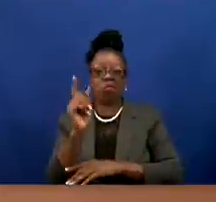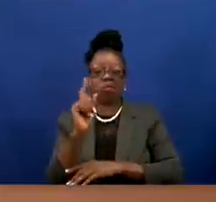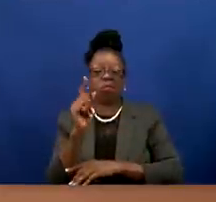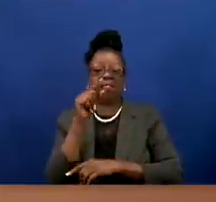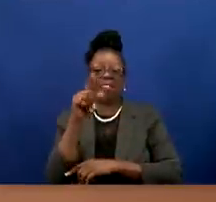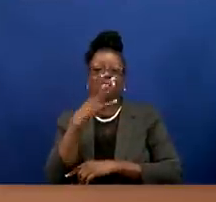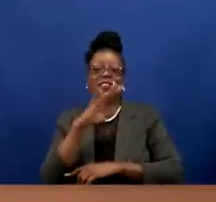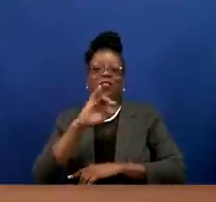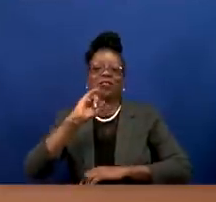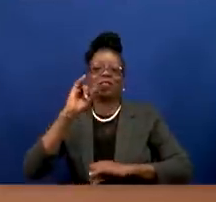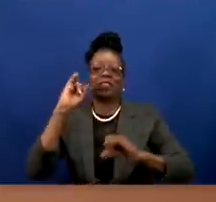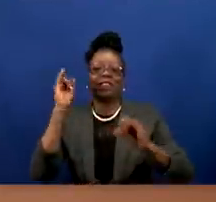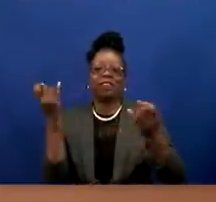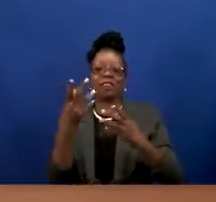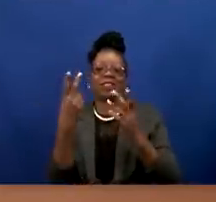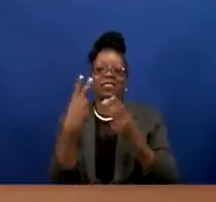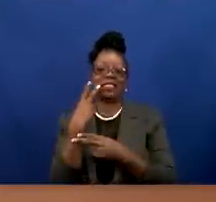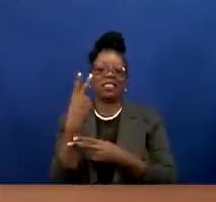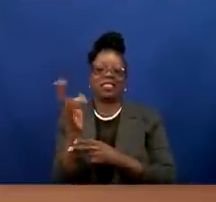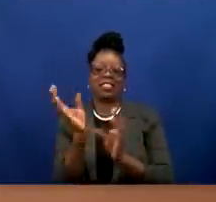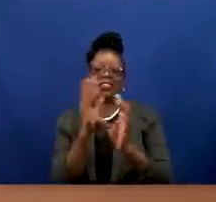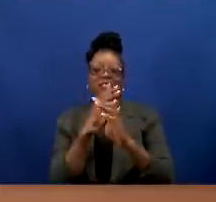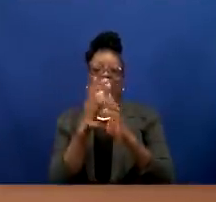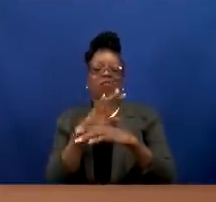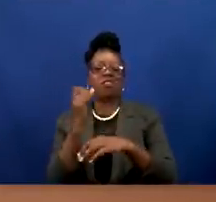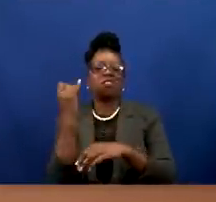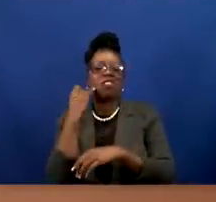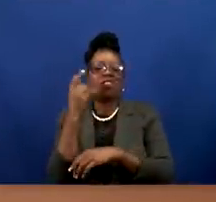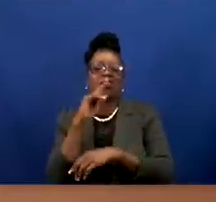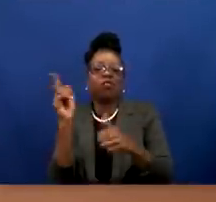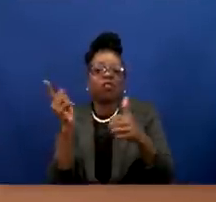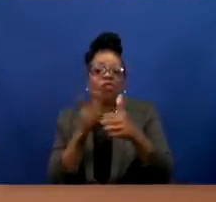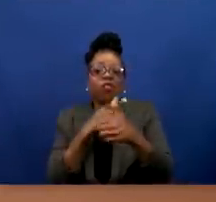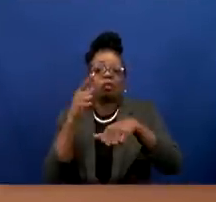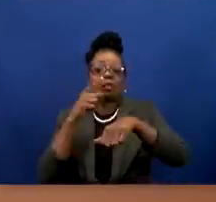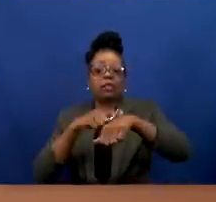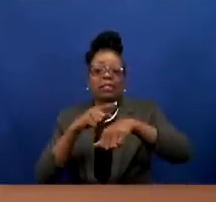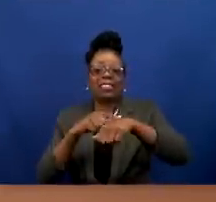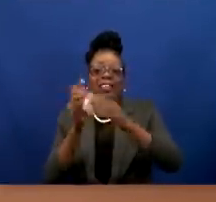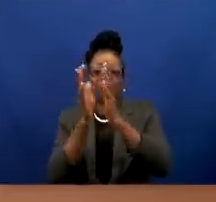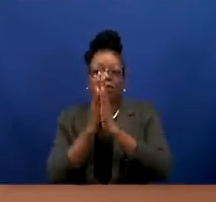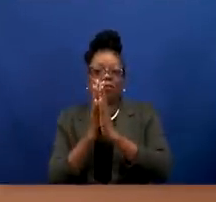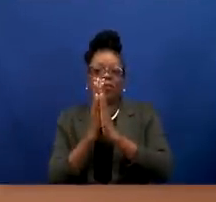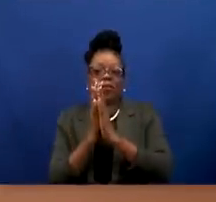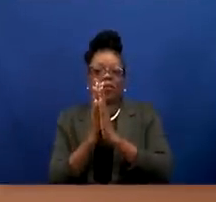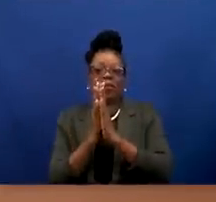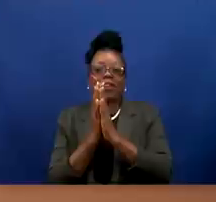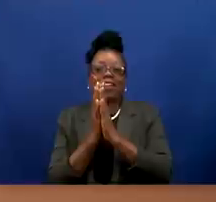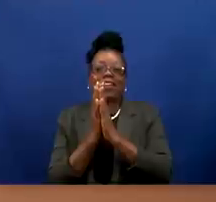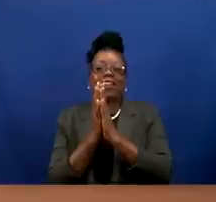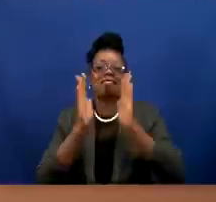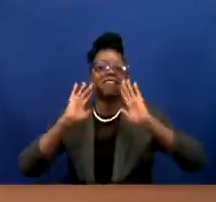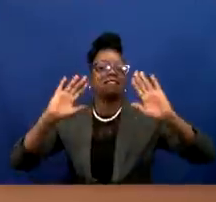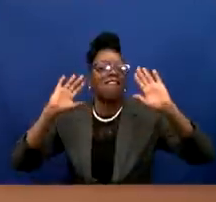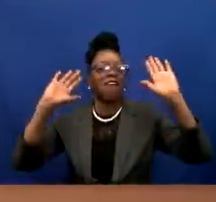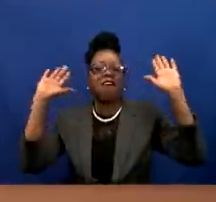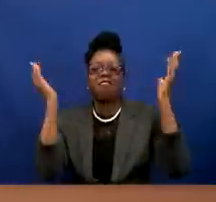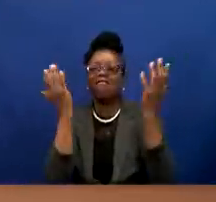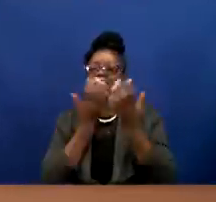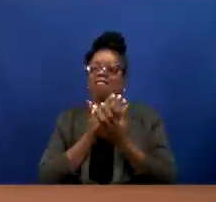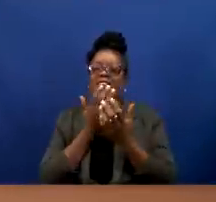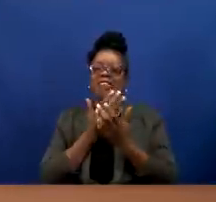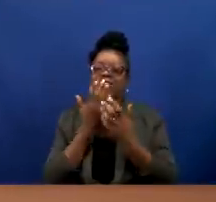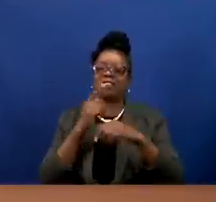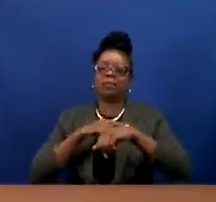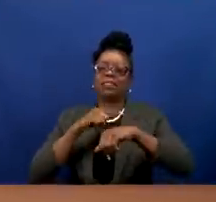us this day. And for those of you who are present in worship, if this is your very first time, we pray that it is a magnificent time of worship. Even